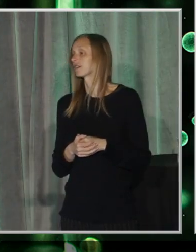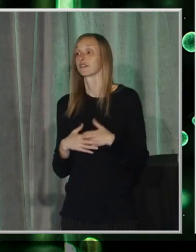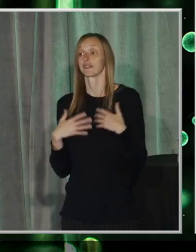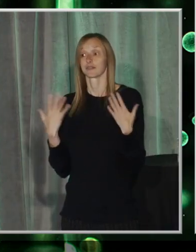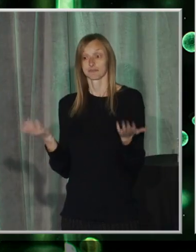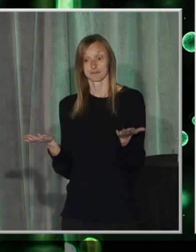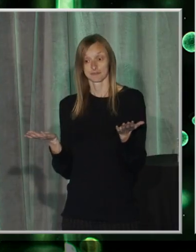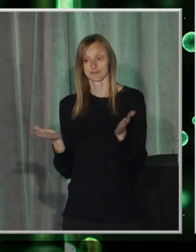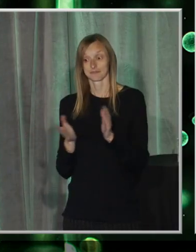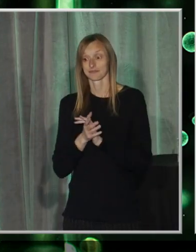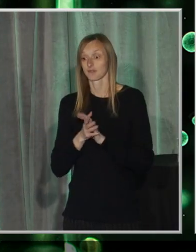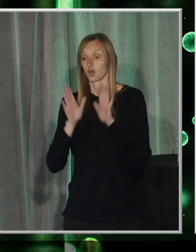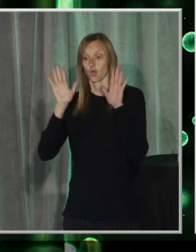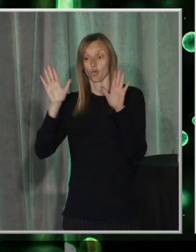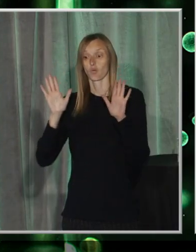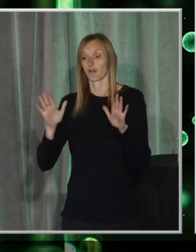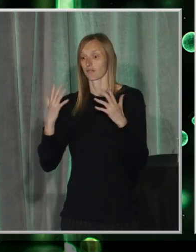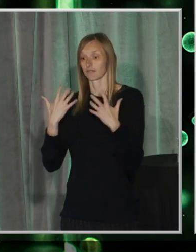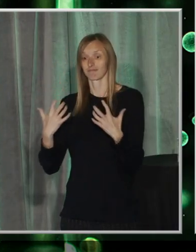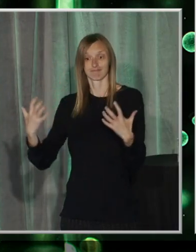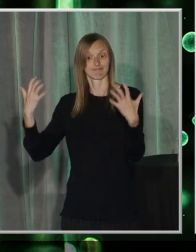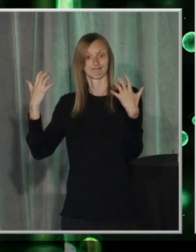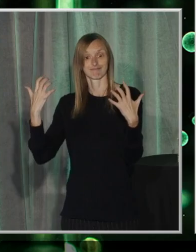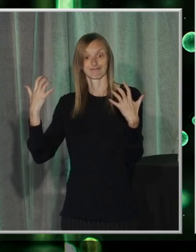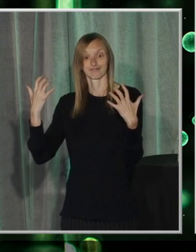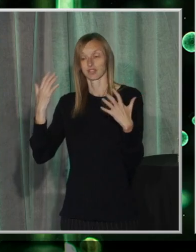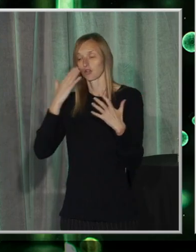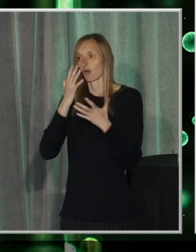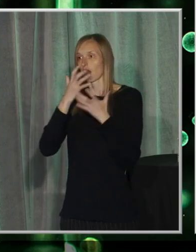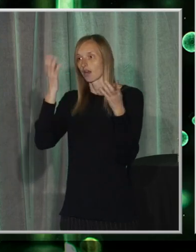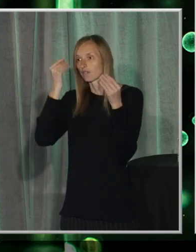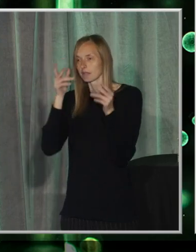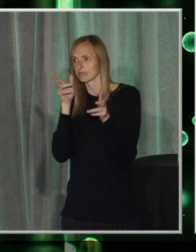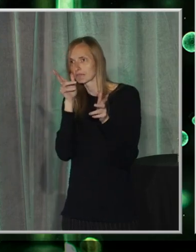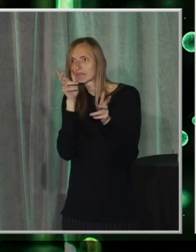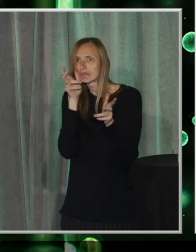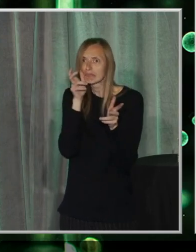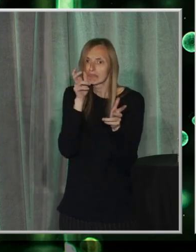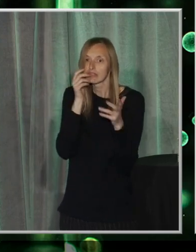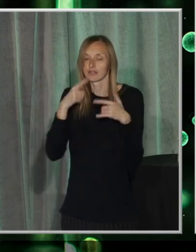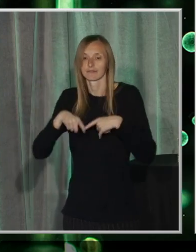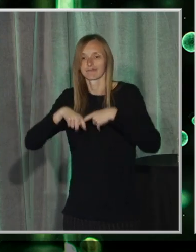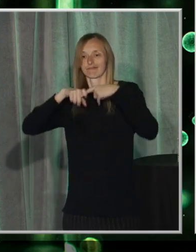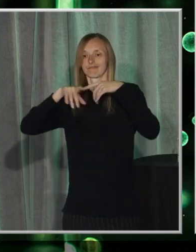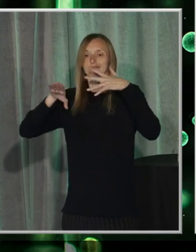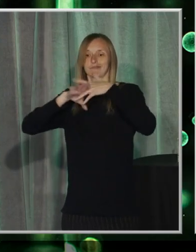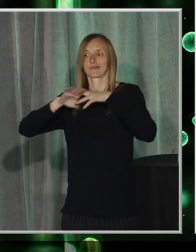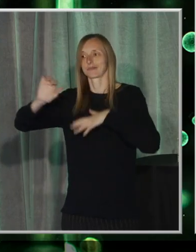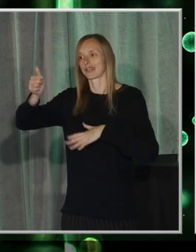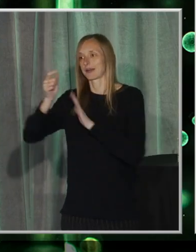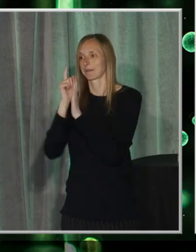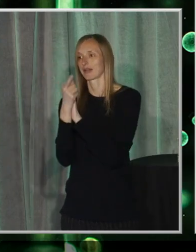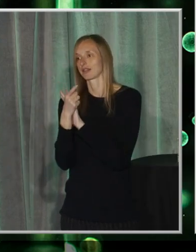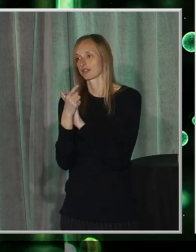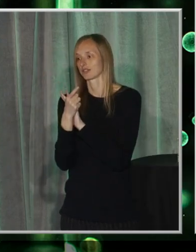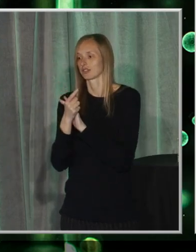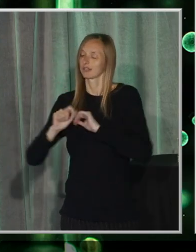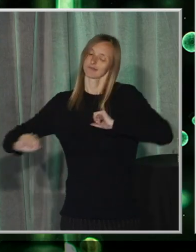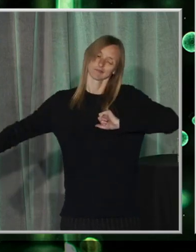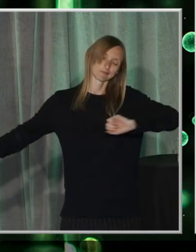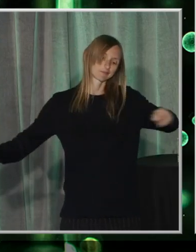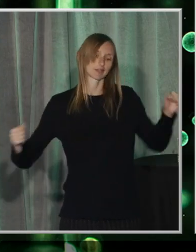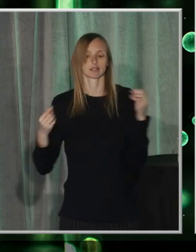Okay, everybody. Such a great audience. We know that that's a lot to take in today, so we're going to take a 10-minute break. Let's stretch, grab